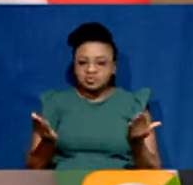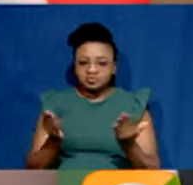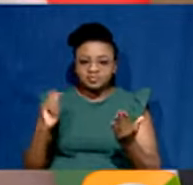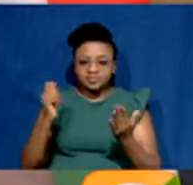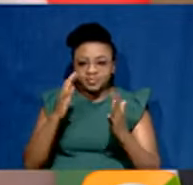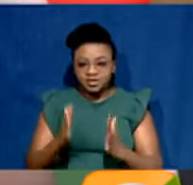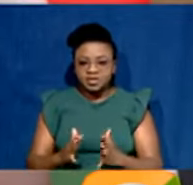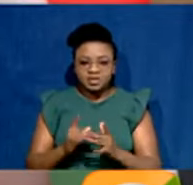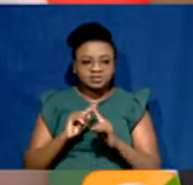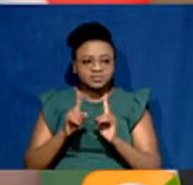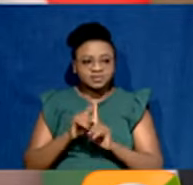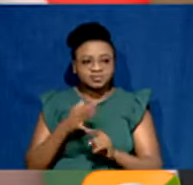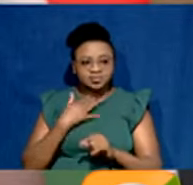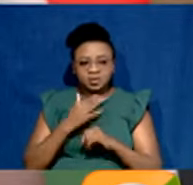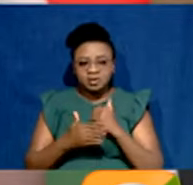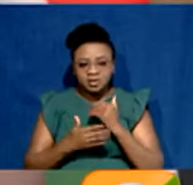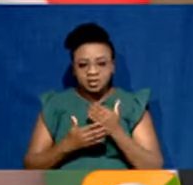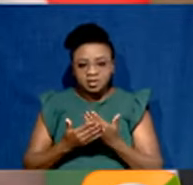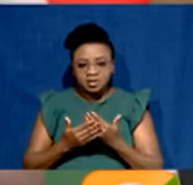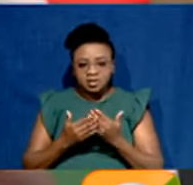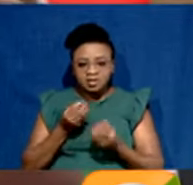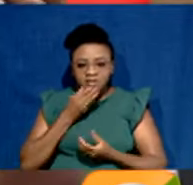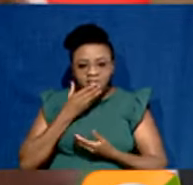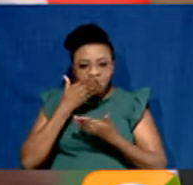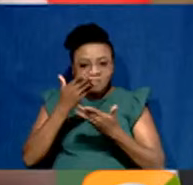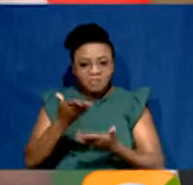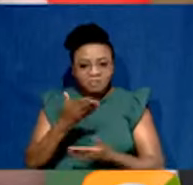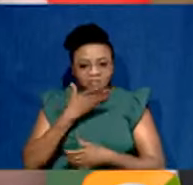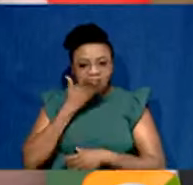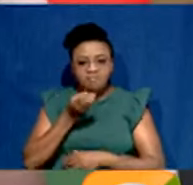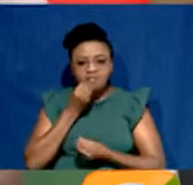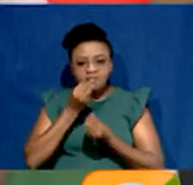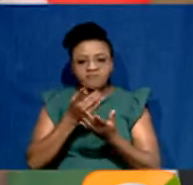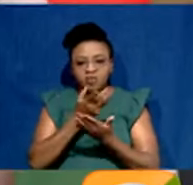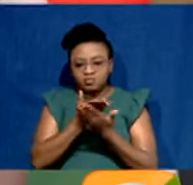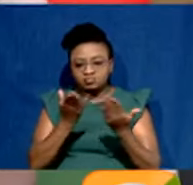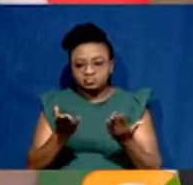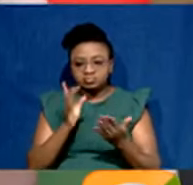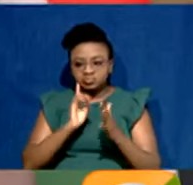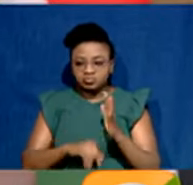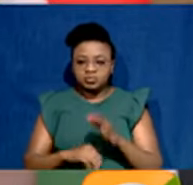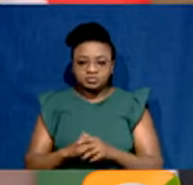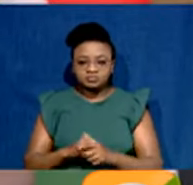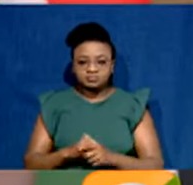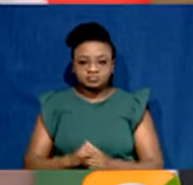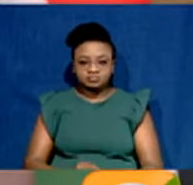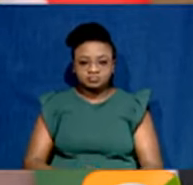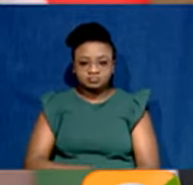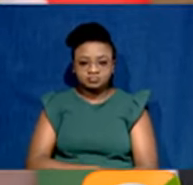that we are all on the same page.